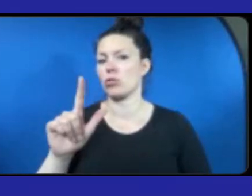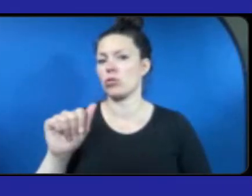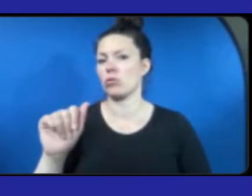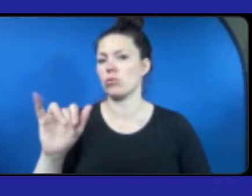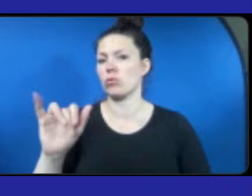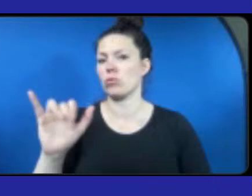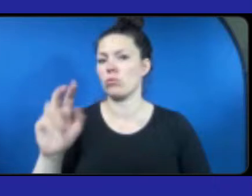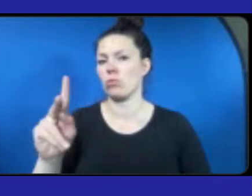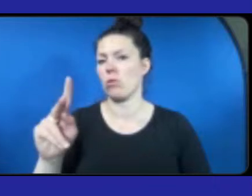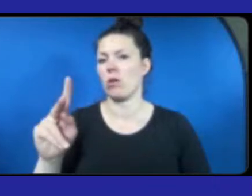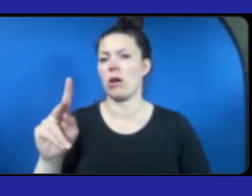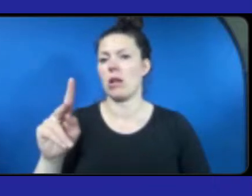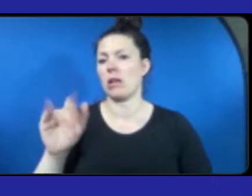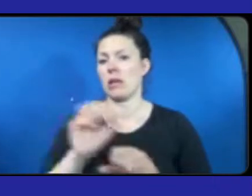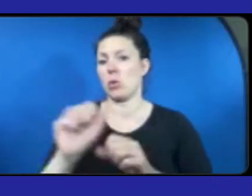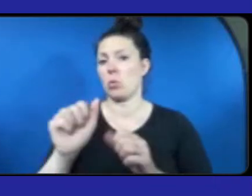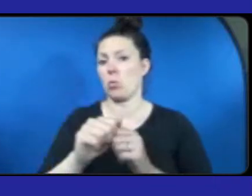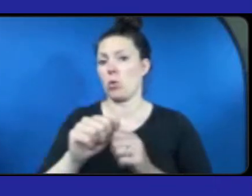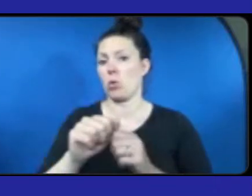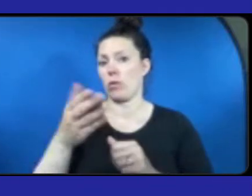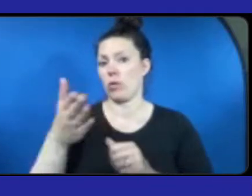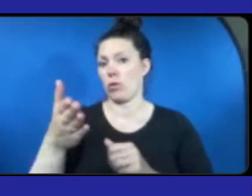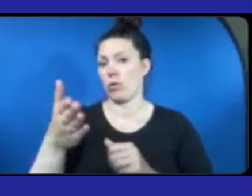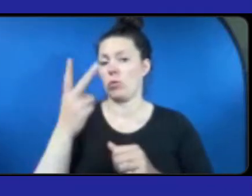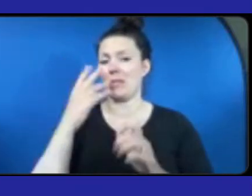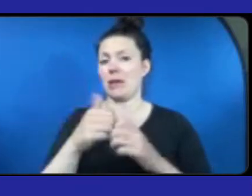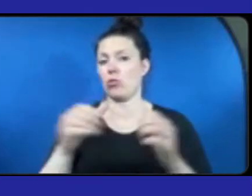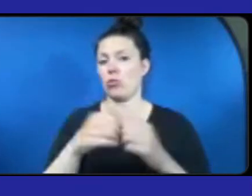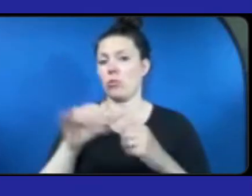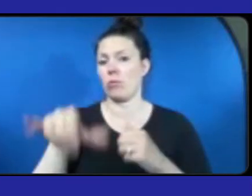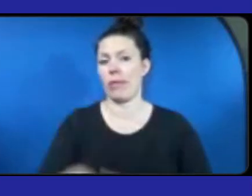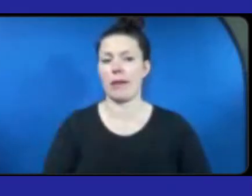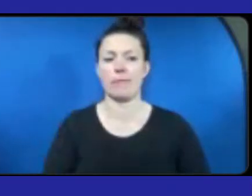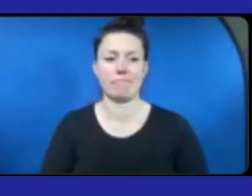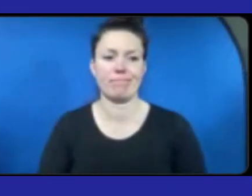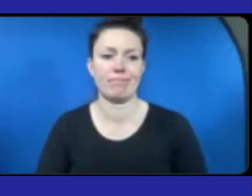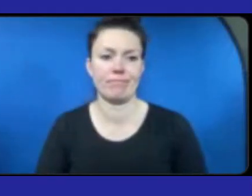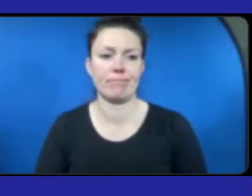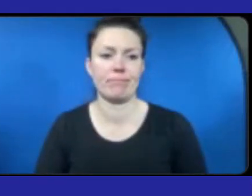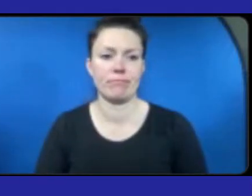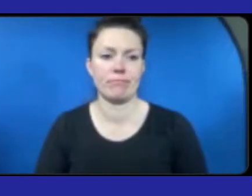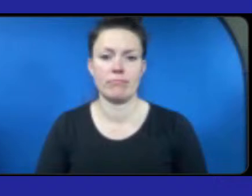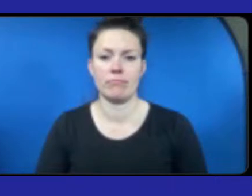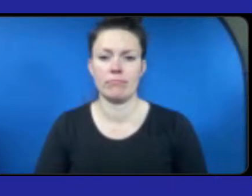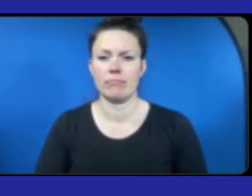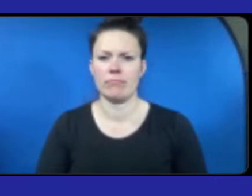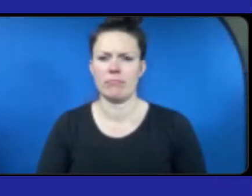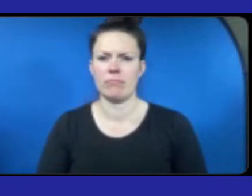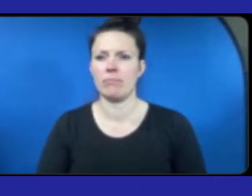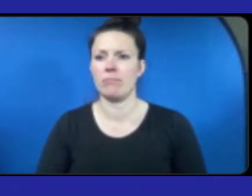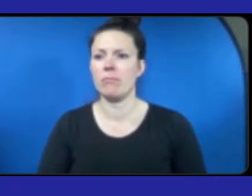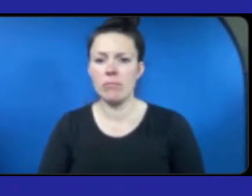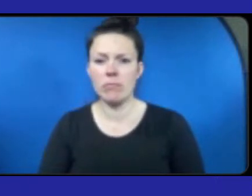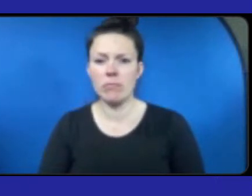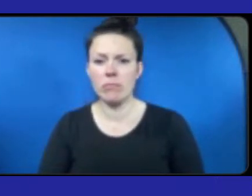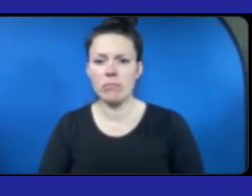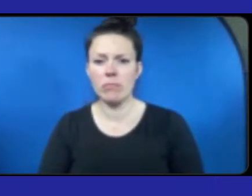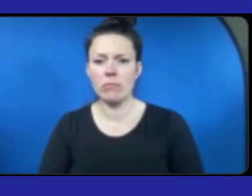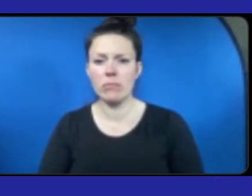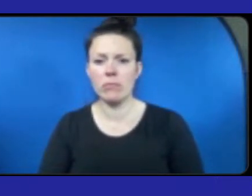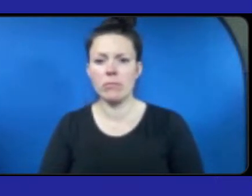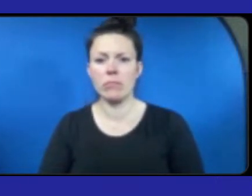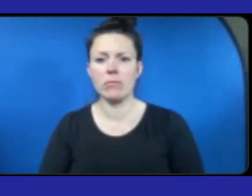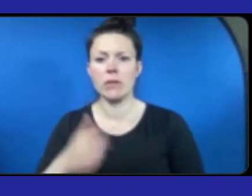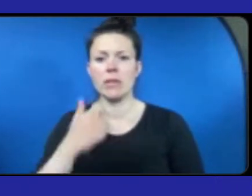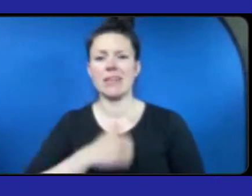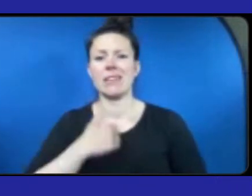And see how we're doing. Right. Okay, thank you. All right, I apologize. I'm not leaving a lot